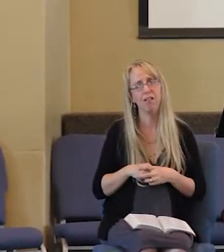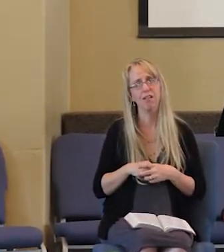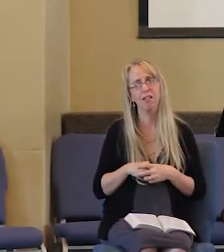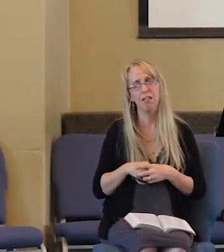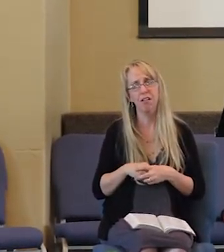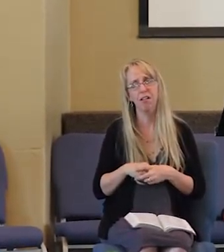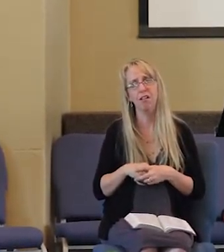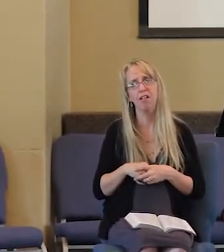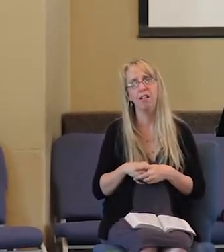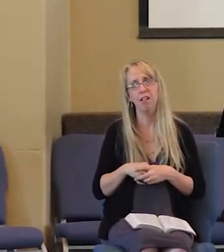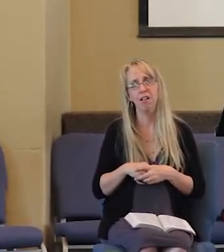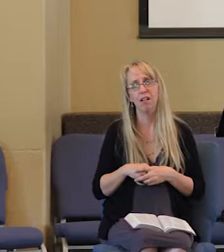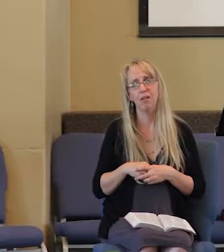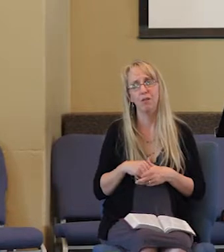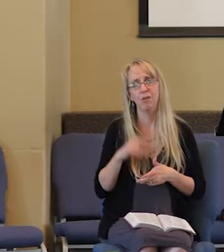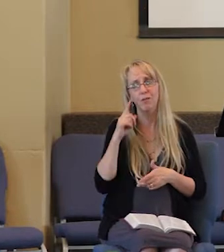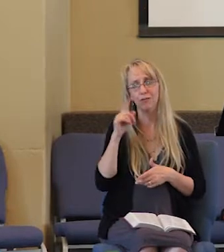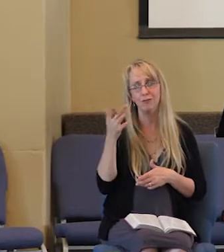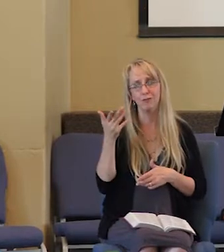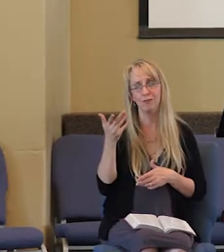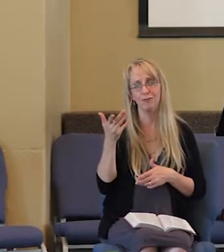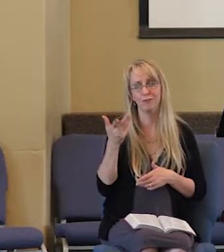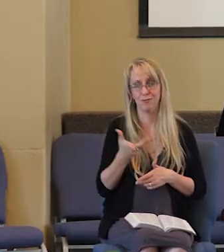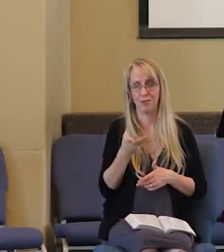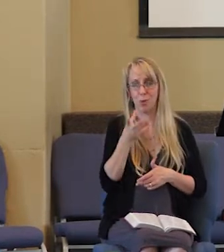What an example for a mom.